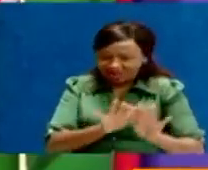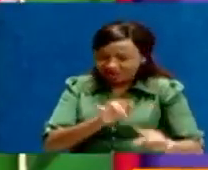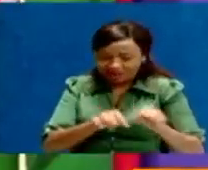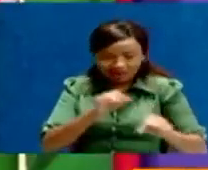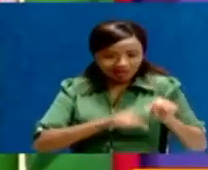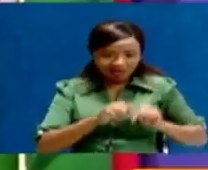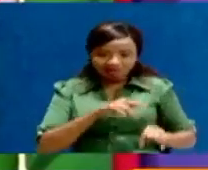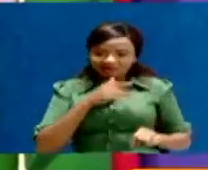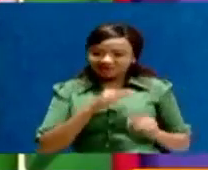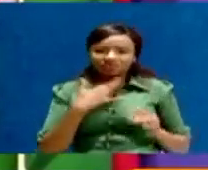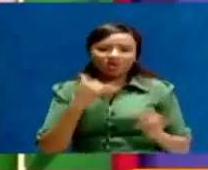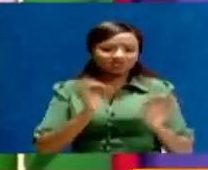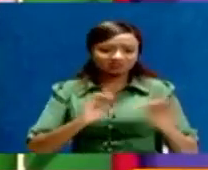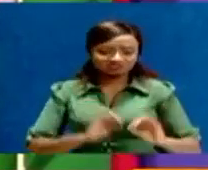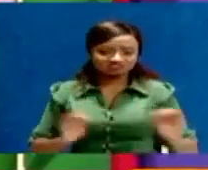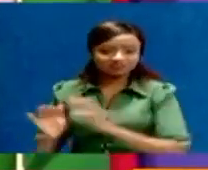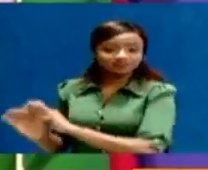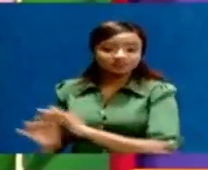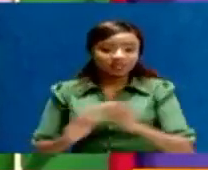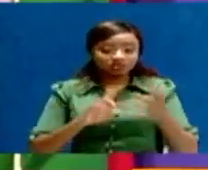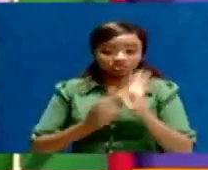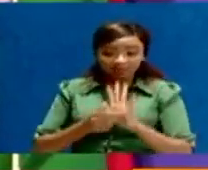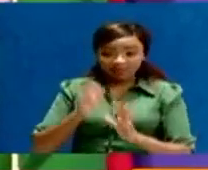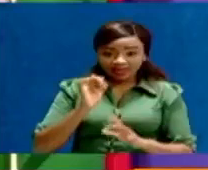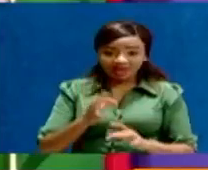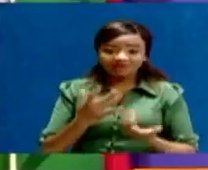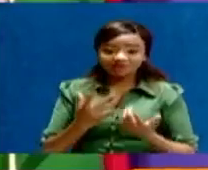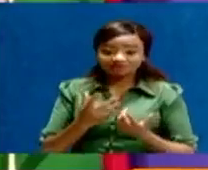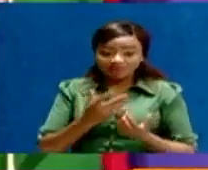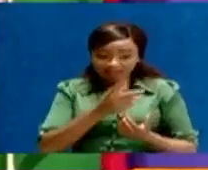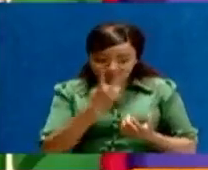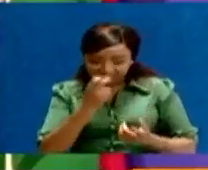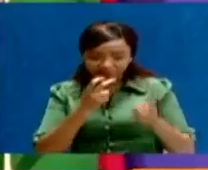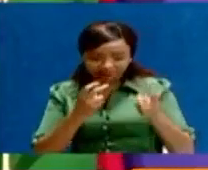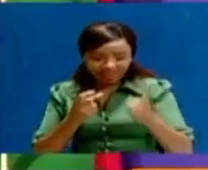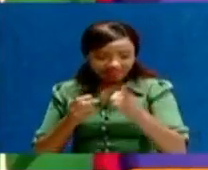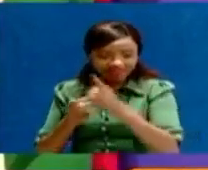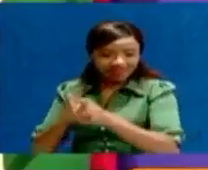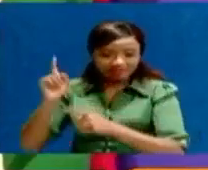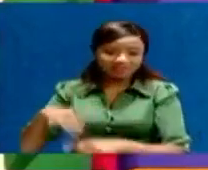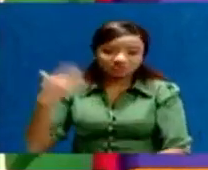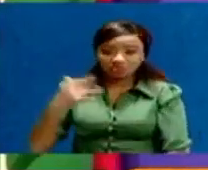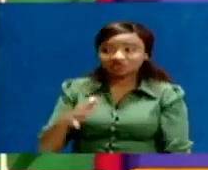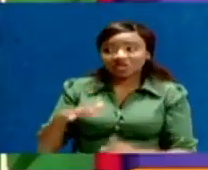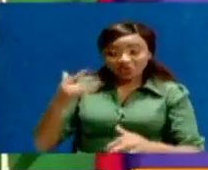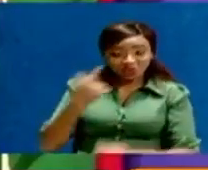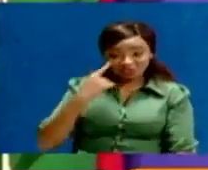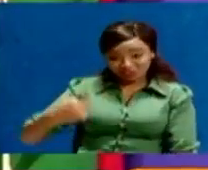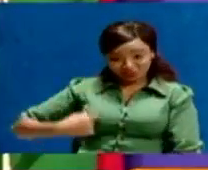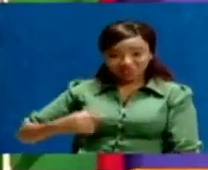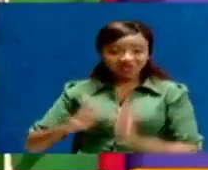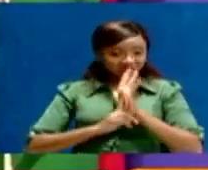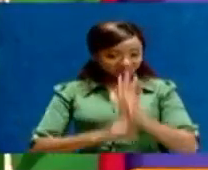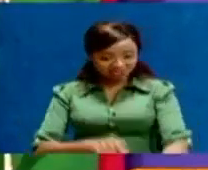every popular prosecution, there will be an unpopular suspect. Often you will see me representing